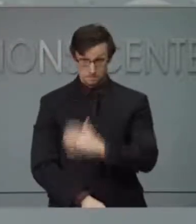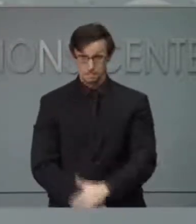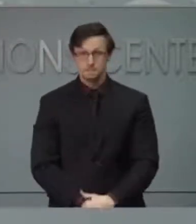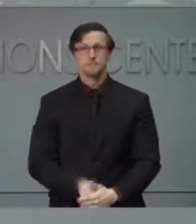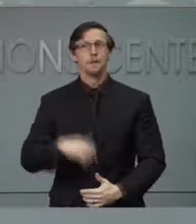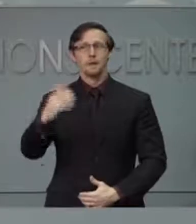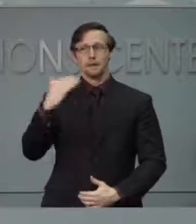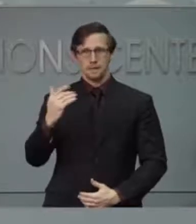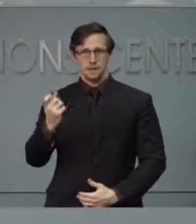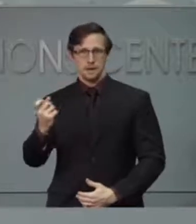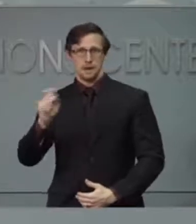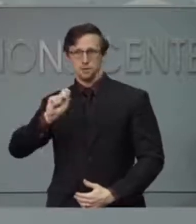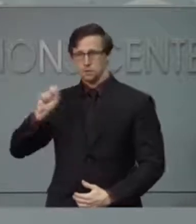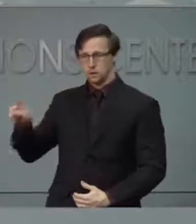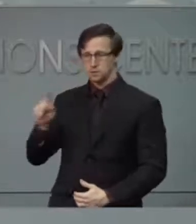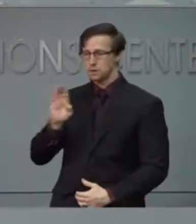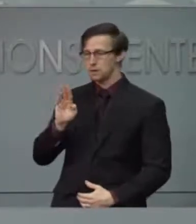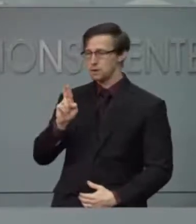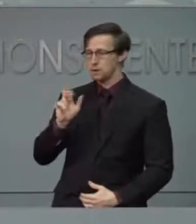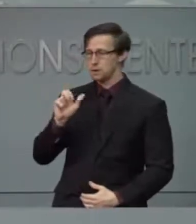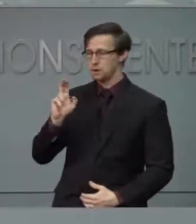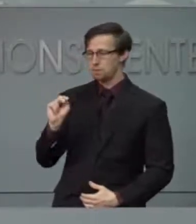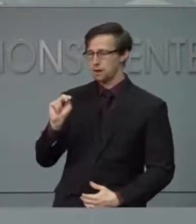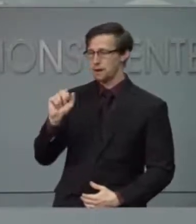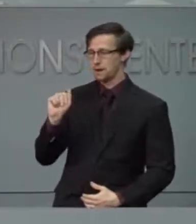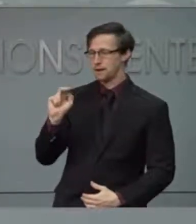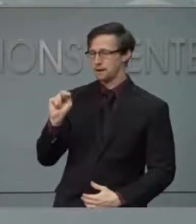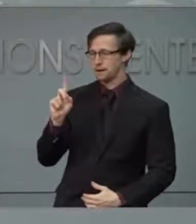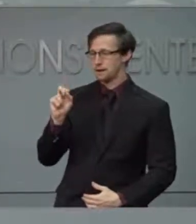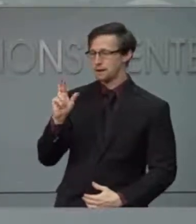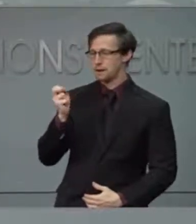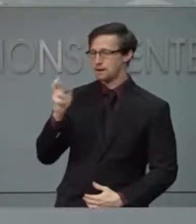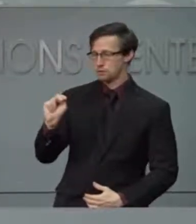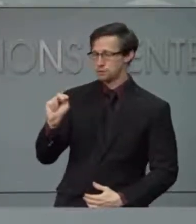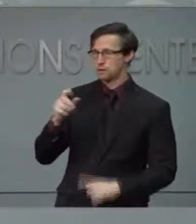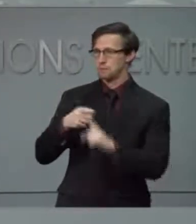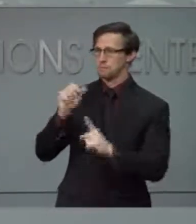Our next question is from Brian Anderson with the Associated Press.